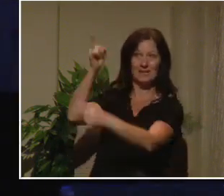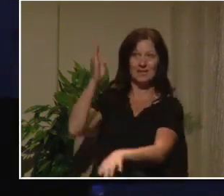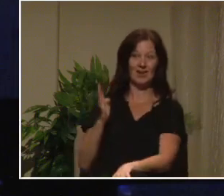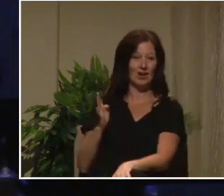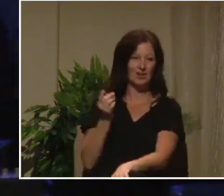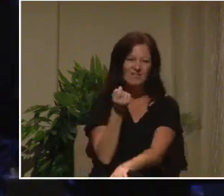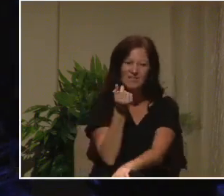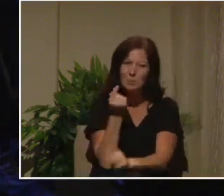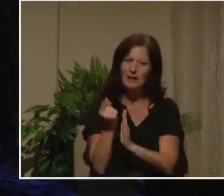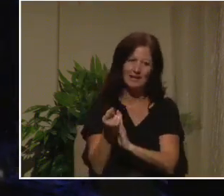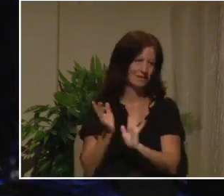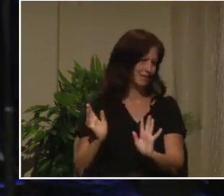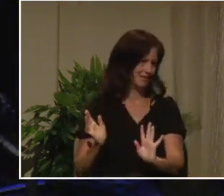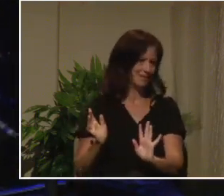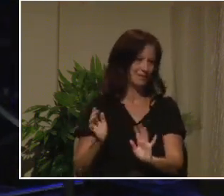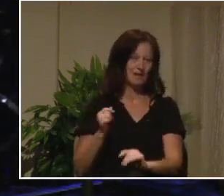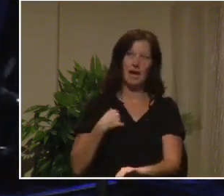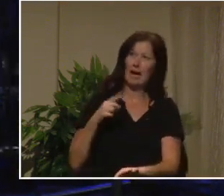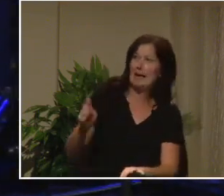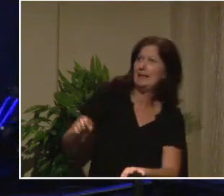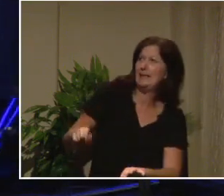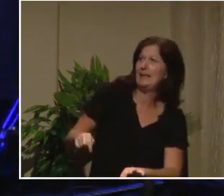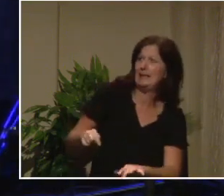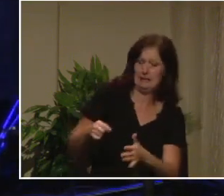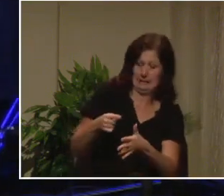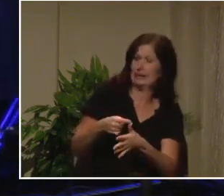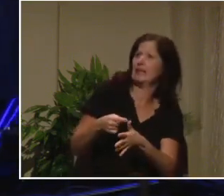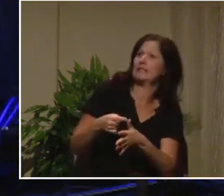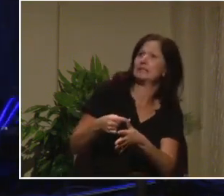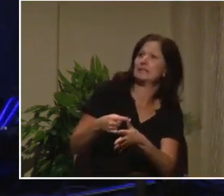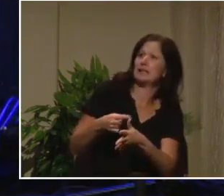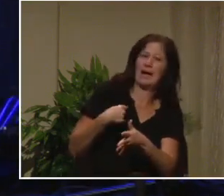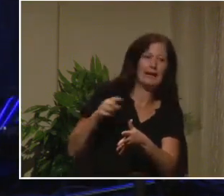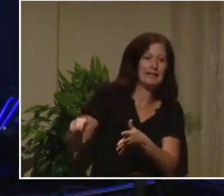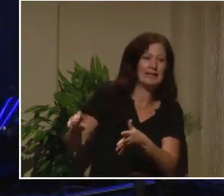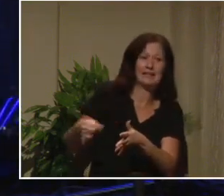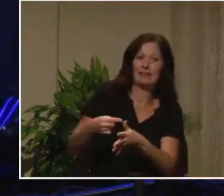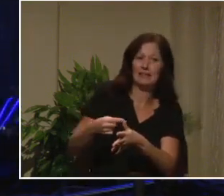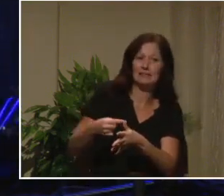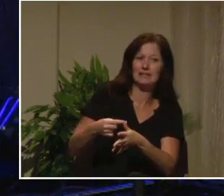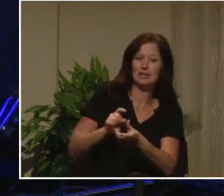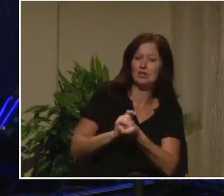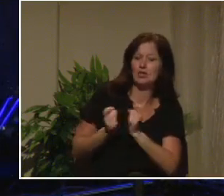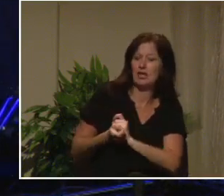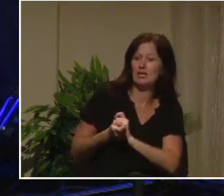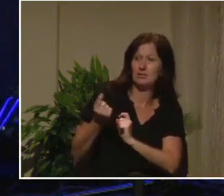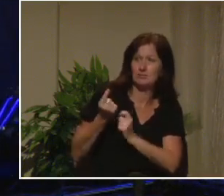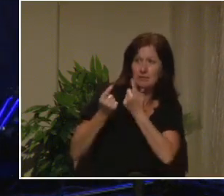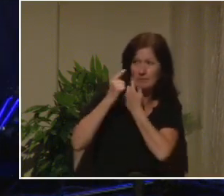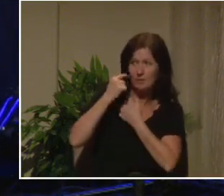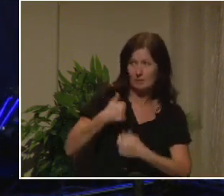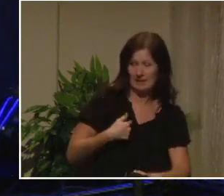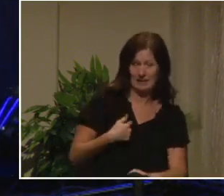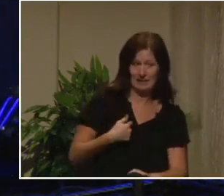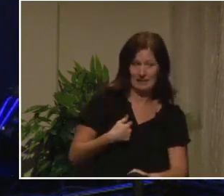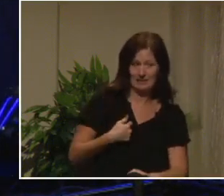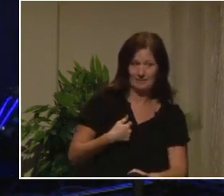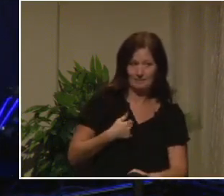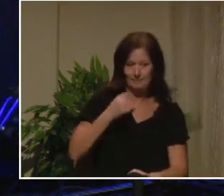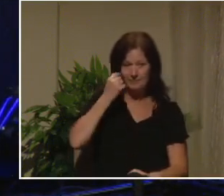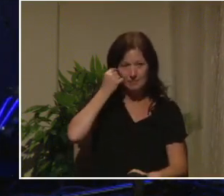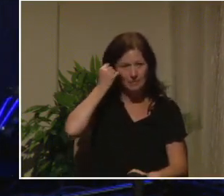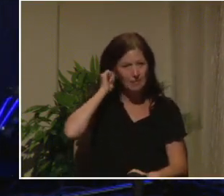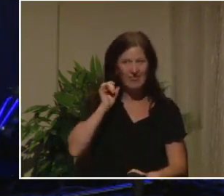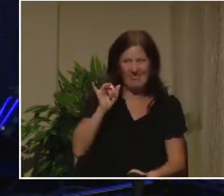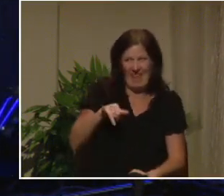minutes with God and say, God, I need this one thing from you. I need you to change this one thing in my life. That's what